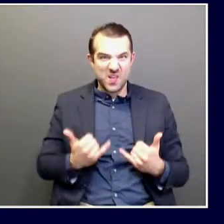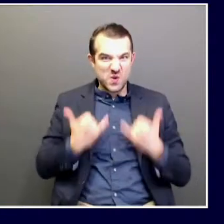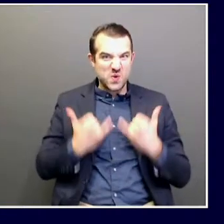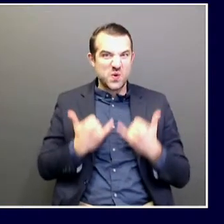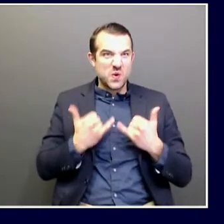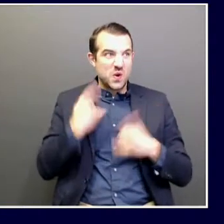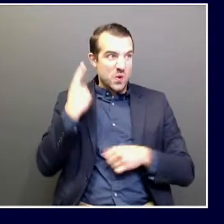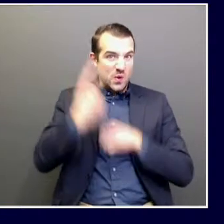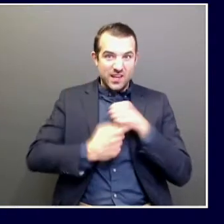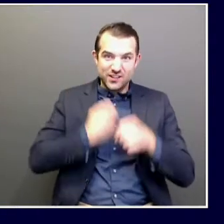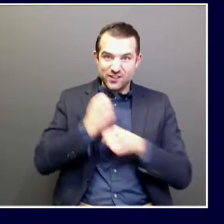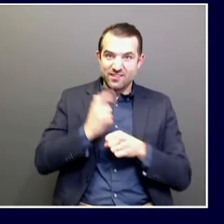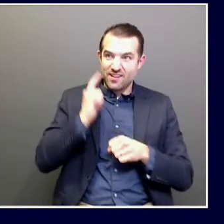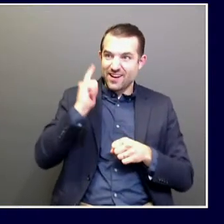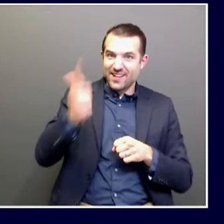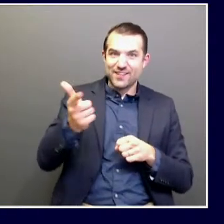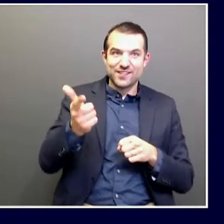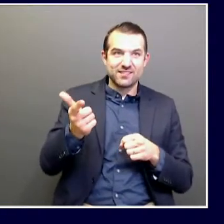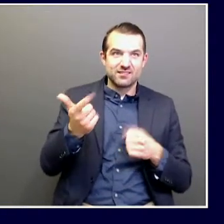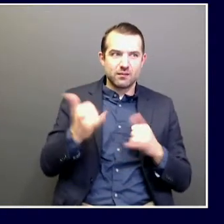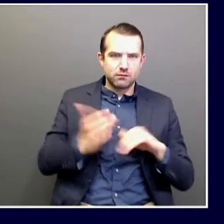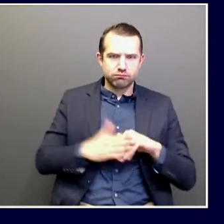can suggest or that you